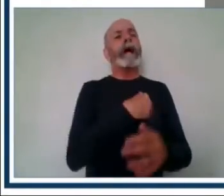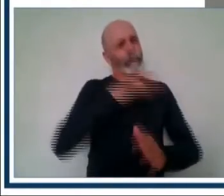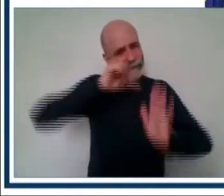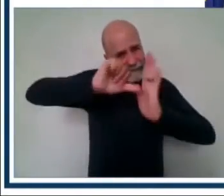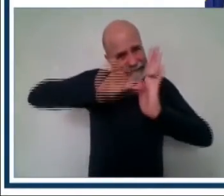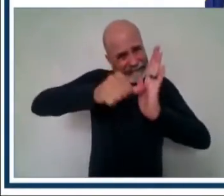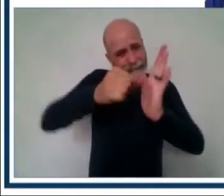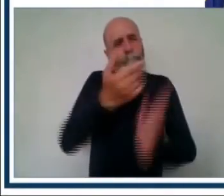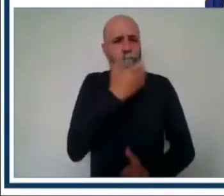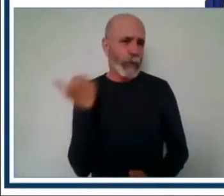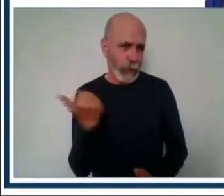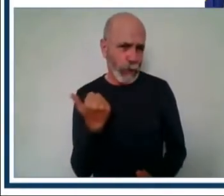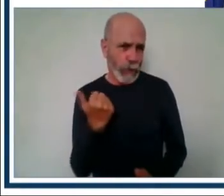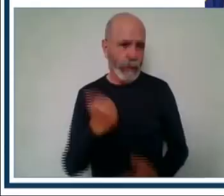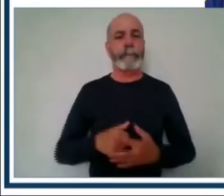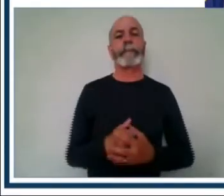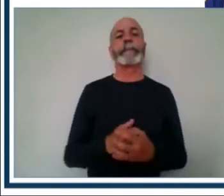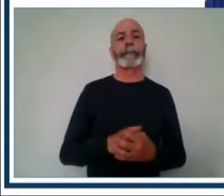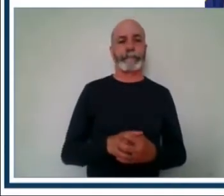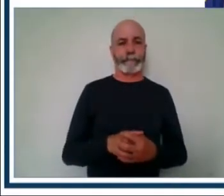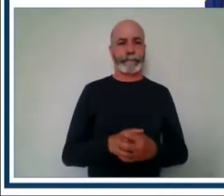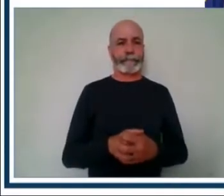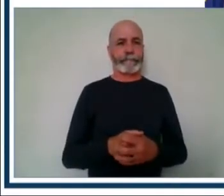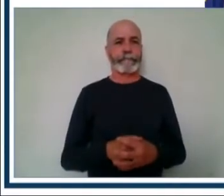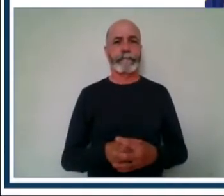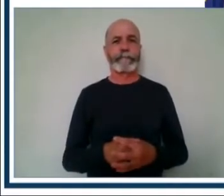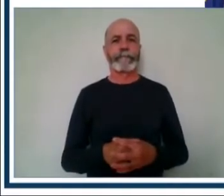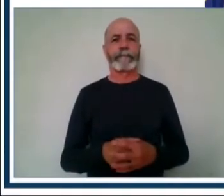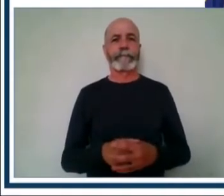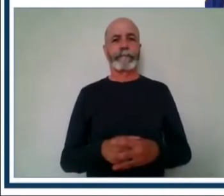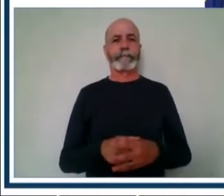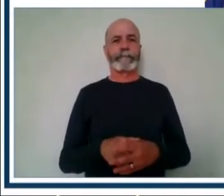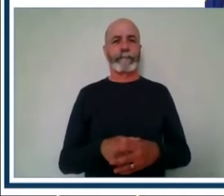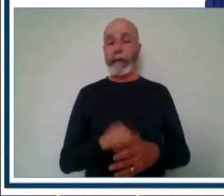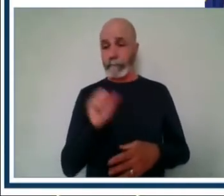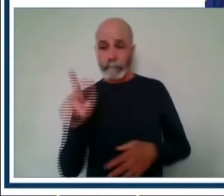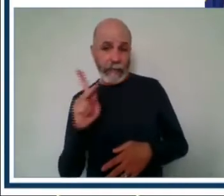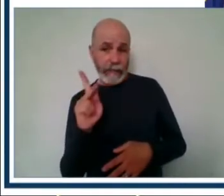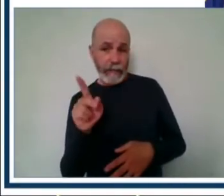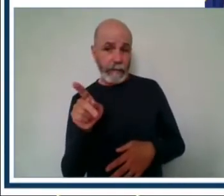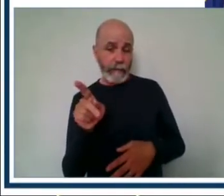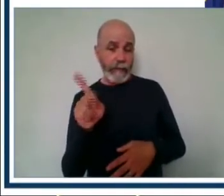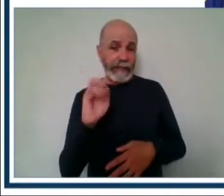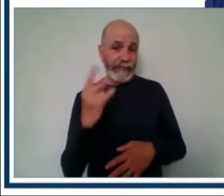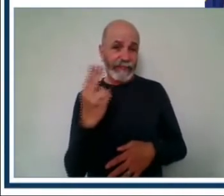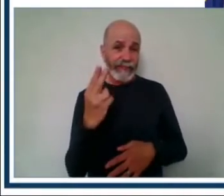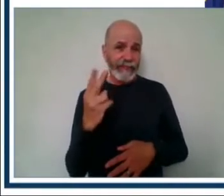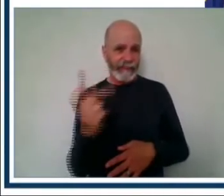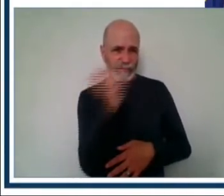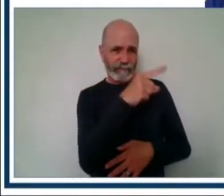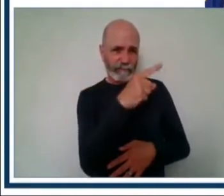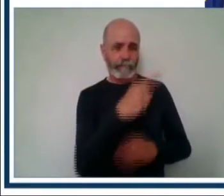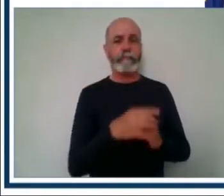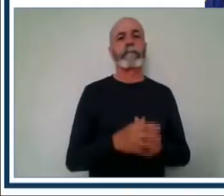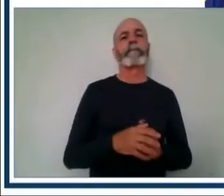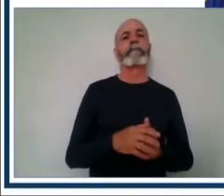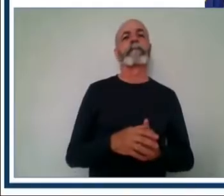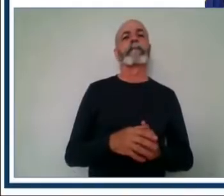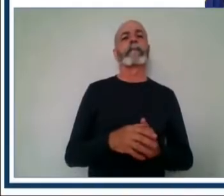follow-up? Yes, for the Premier. I know you met last night with your counterparts in Atlantic Canada. I'm just wondering, how did you come to